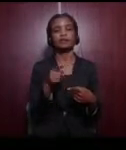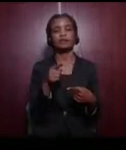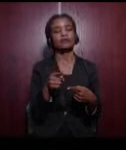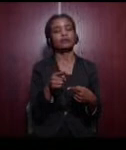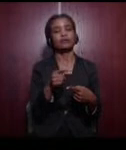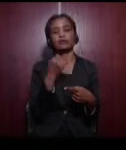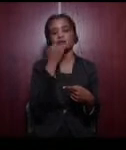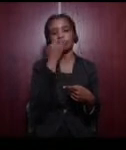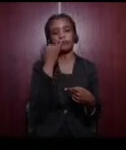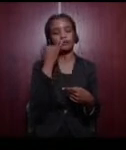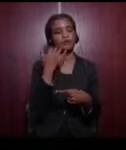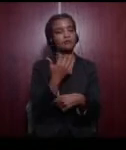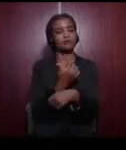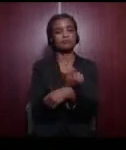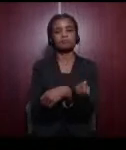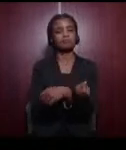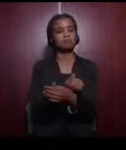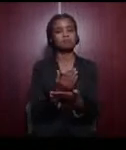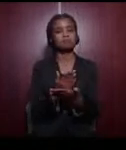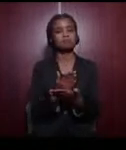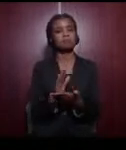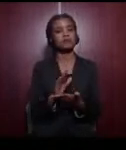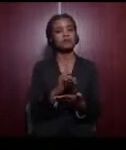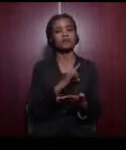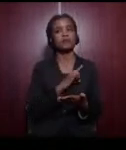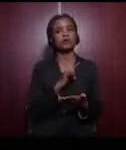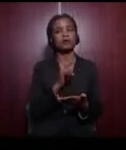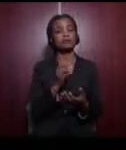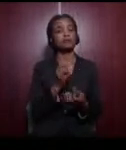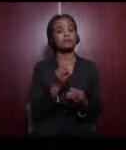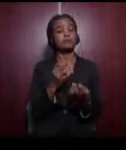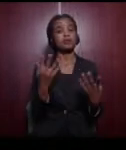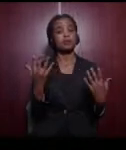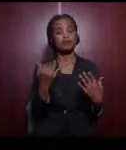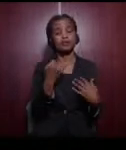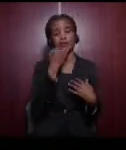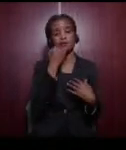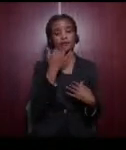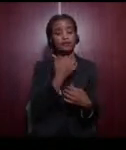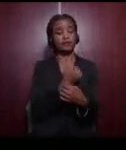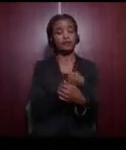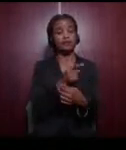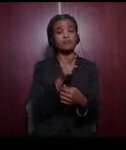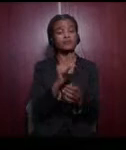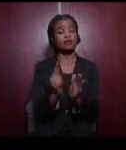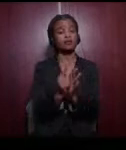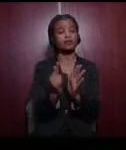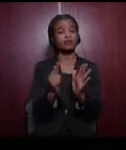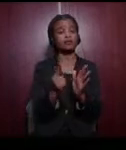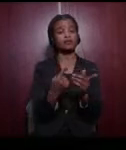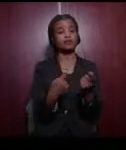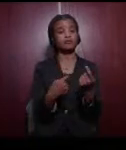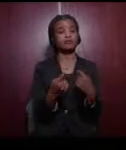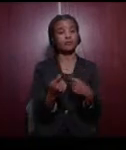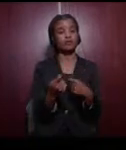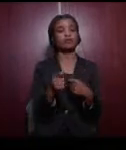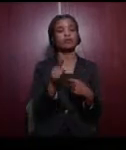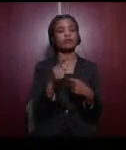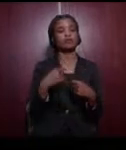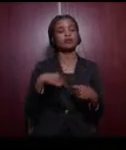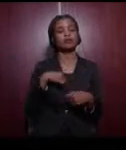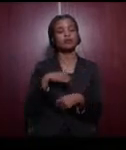drugs because there are legal drugs that are overdosed and sold illegally without prescriptions at our